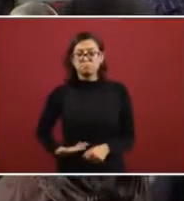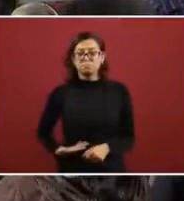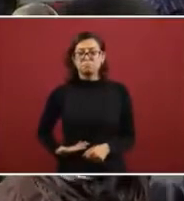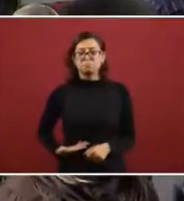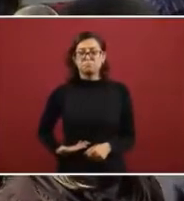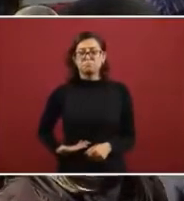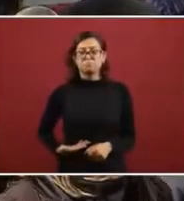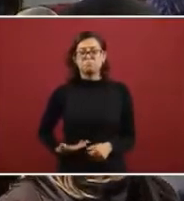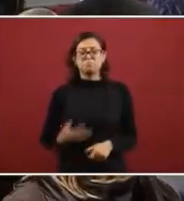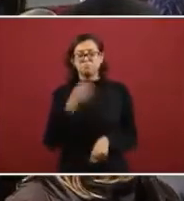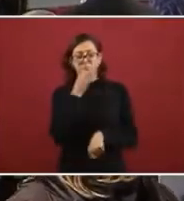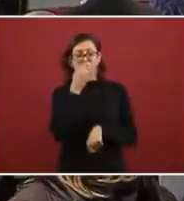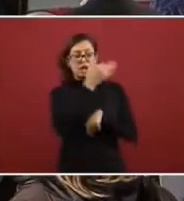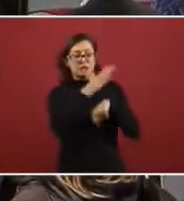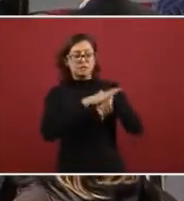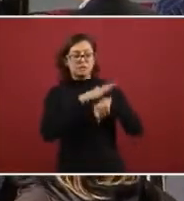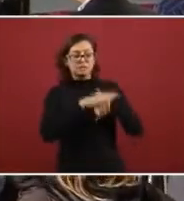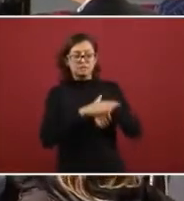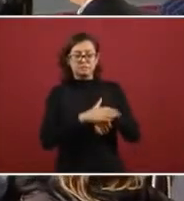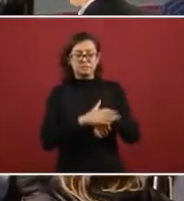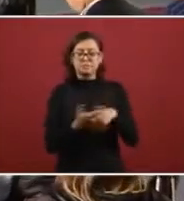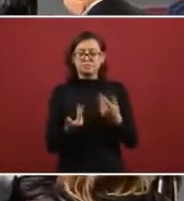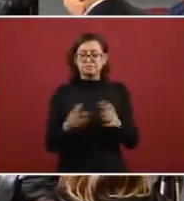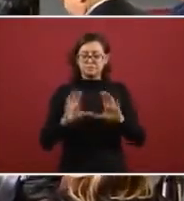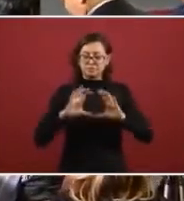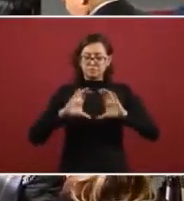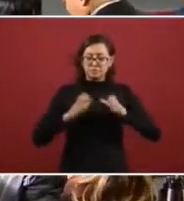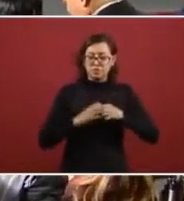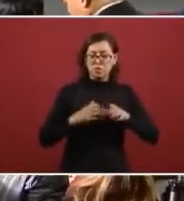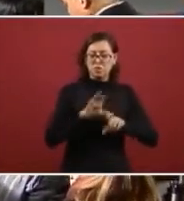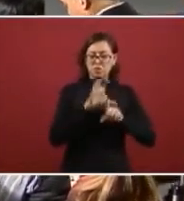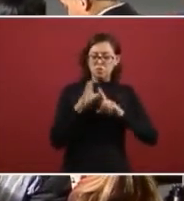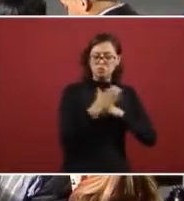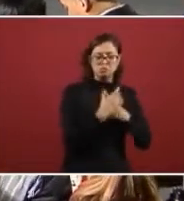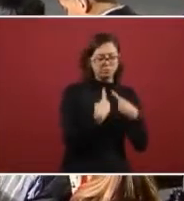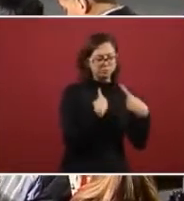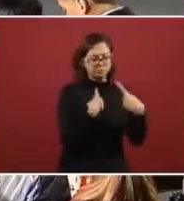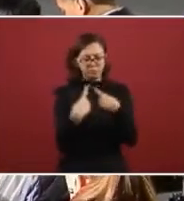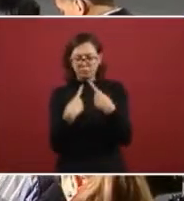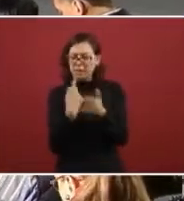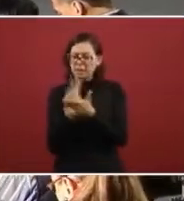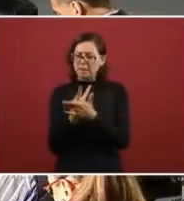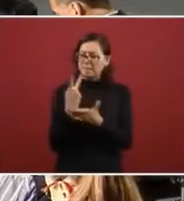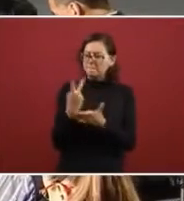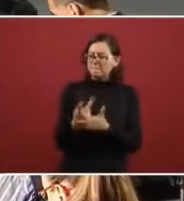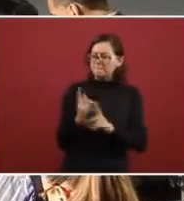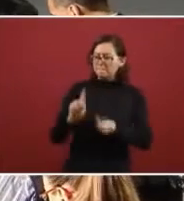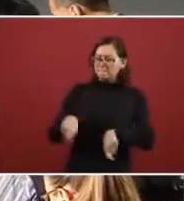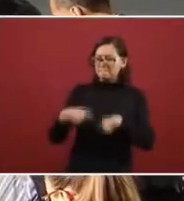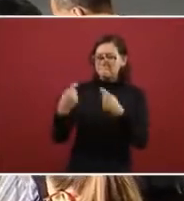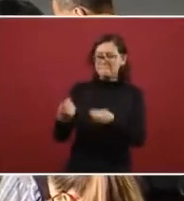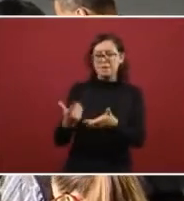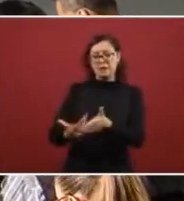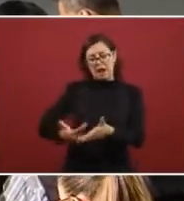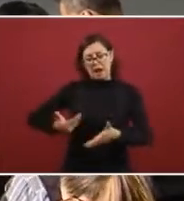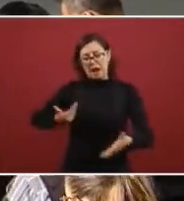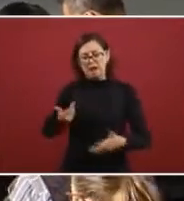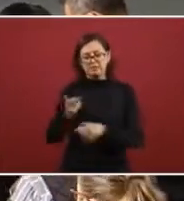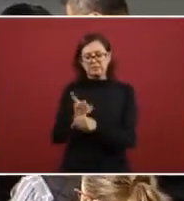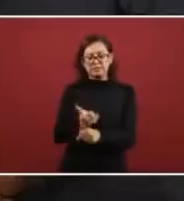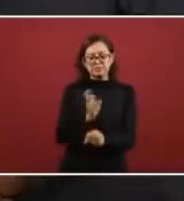Mr. President, something that in your understanding we're going to be having